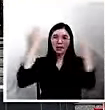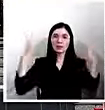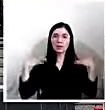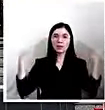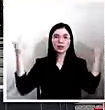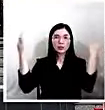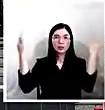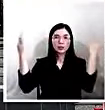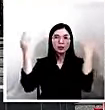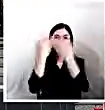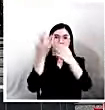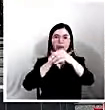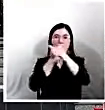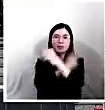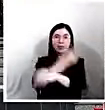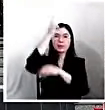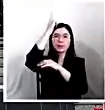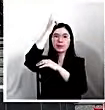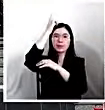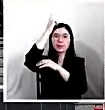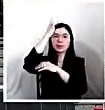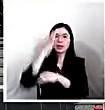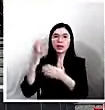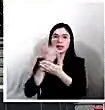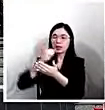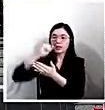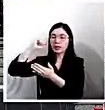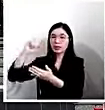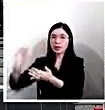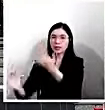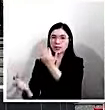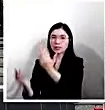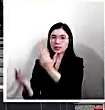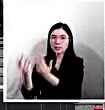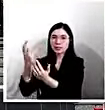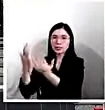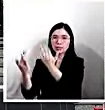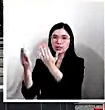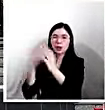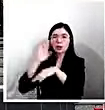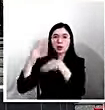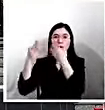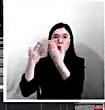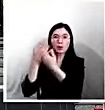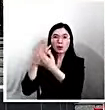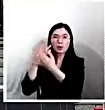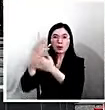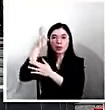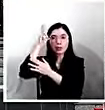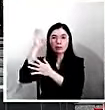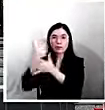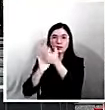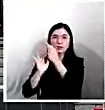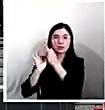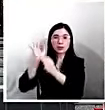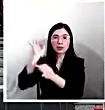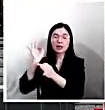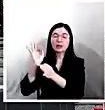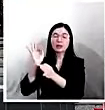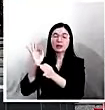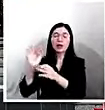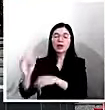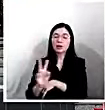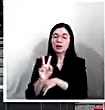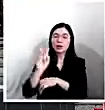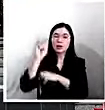Host, by the power of God, cast into hell Satan and all the evil spirits roaming around